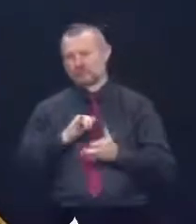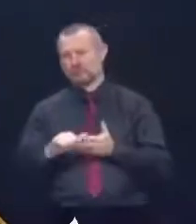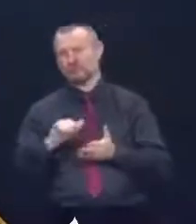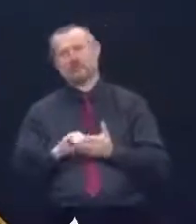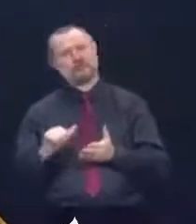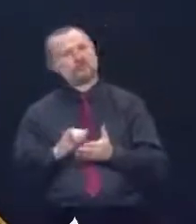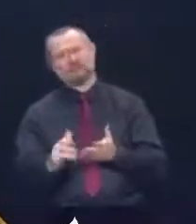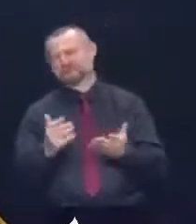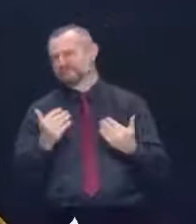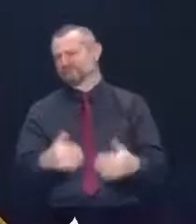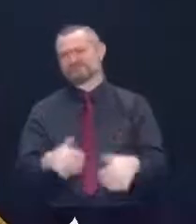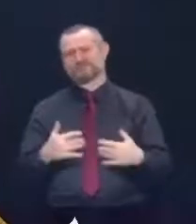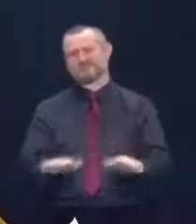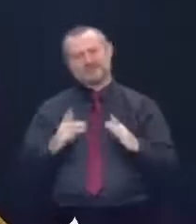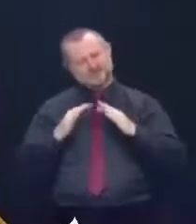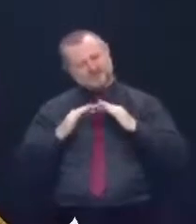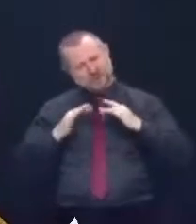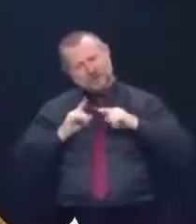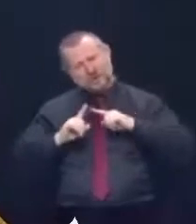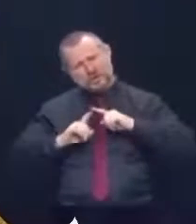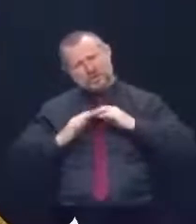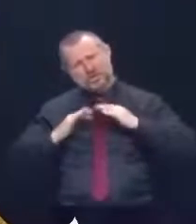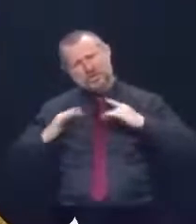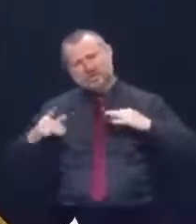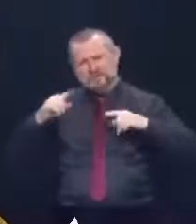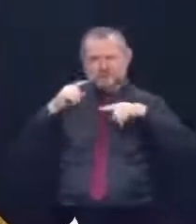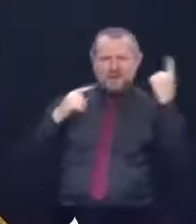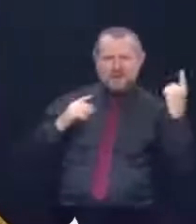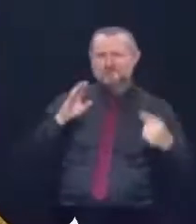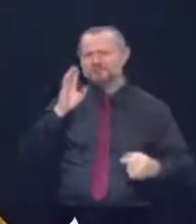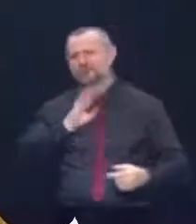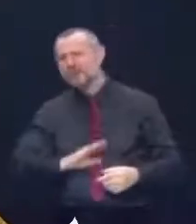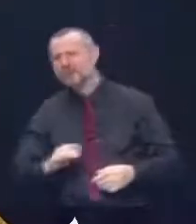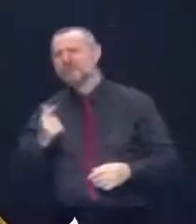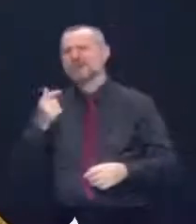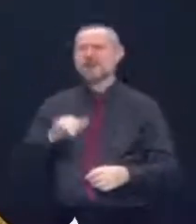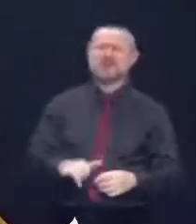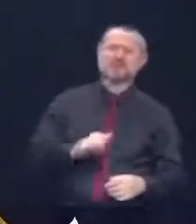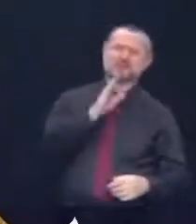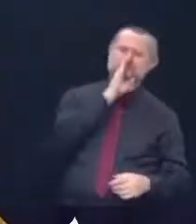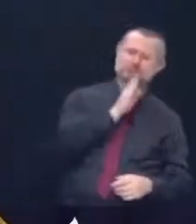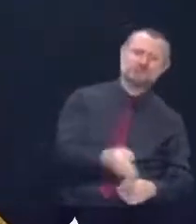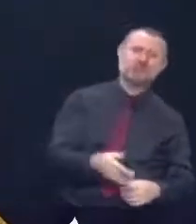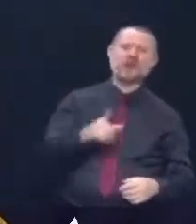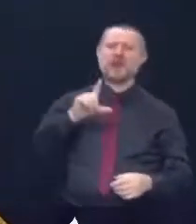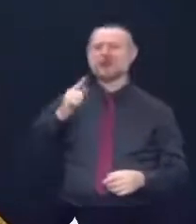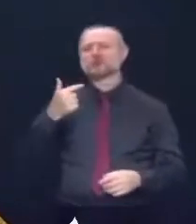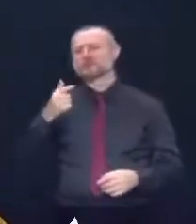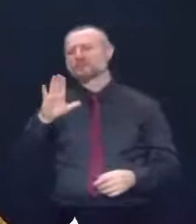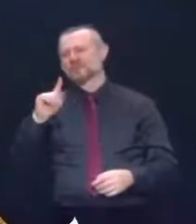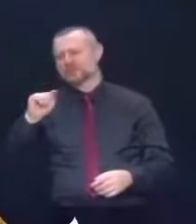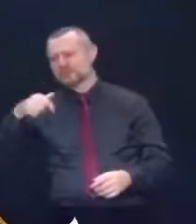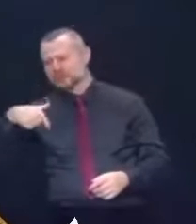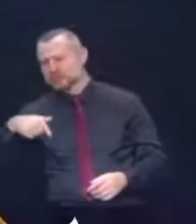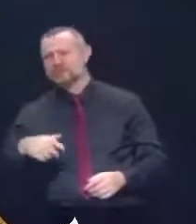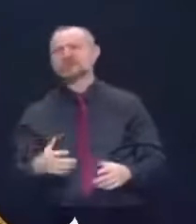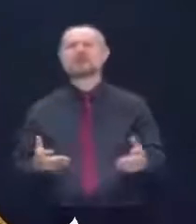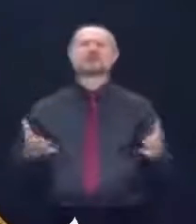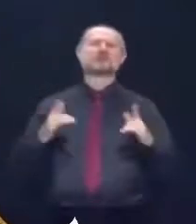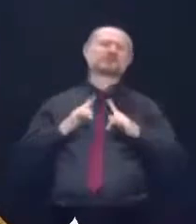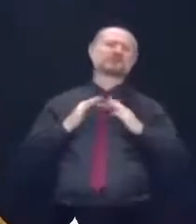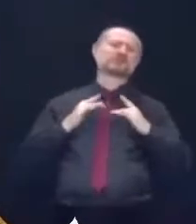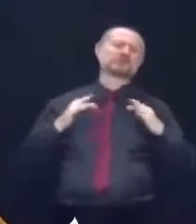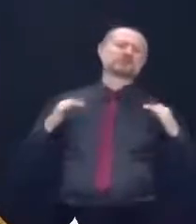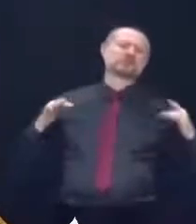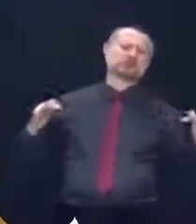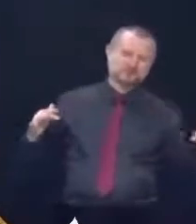All the diversity, black, brown, gay, straight, LGBTQ, all this diversity. It's a